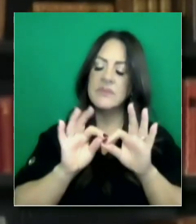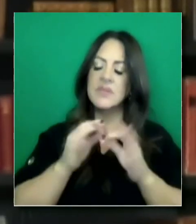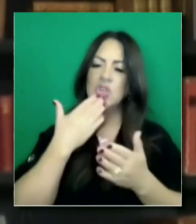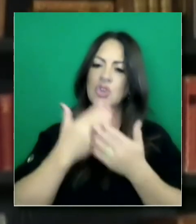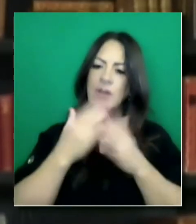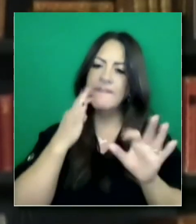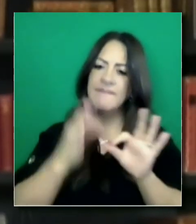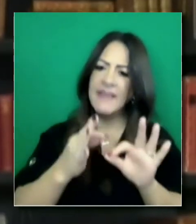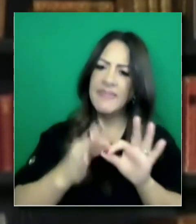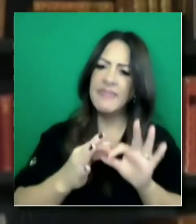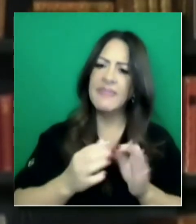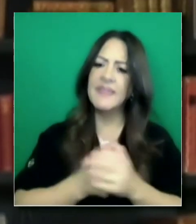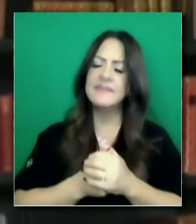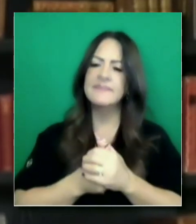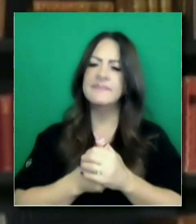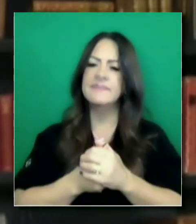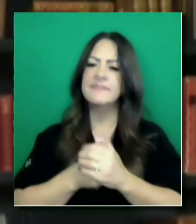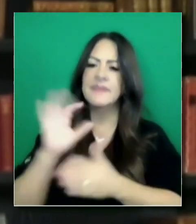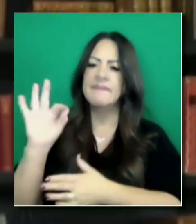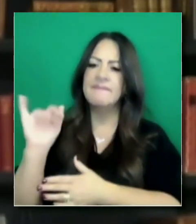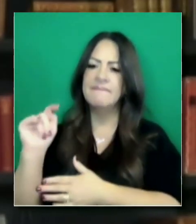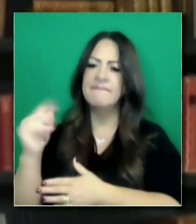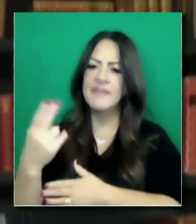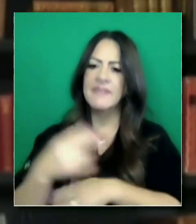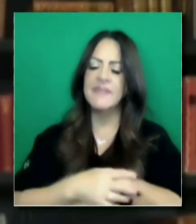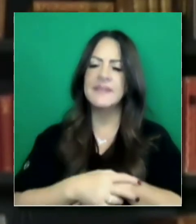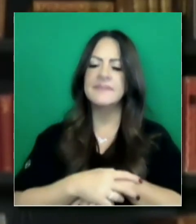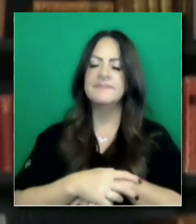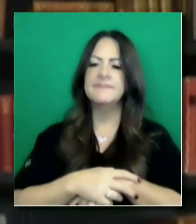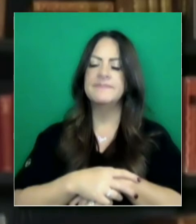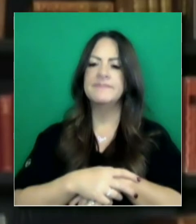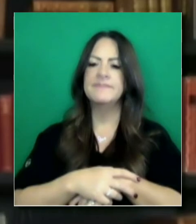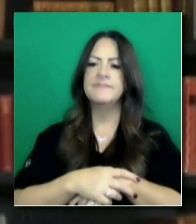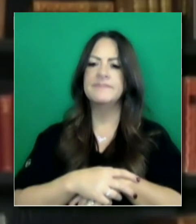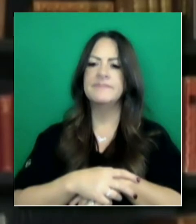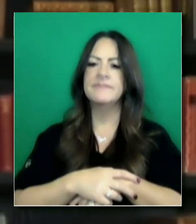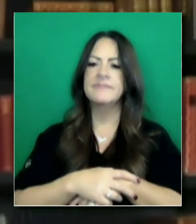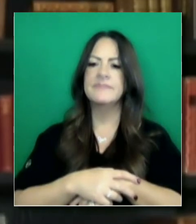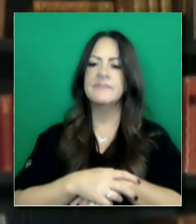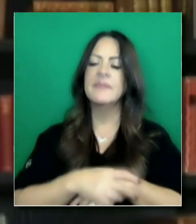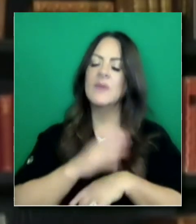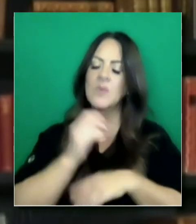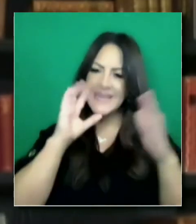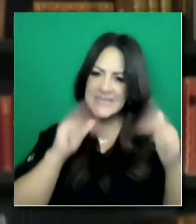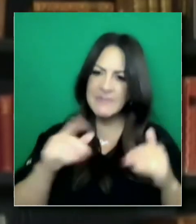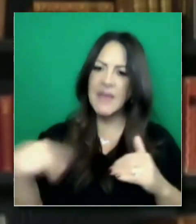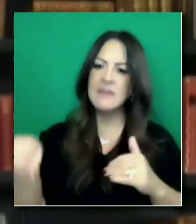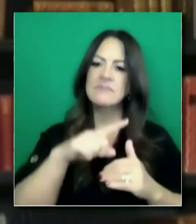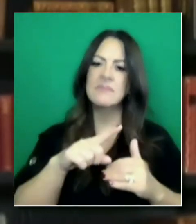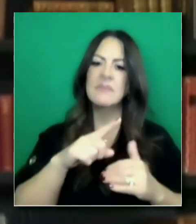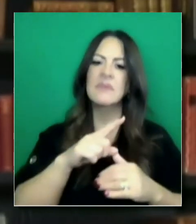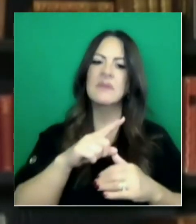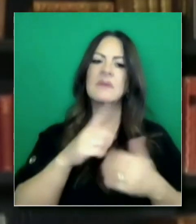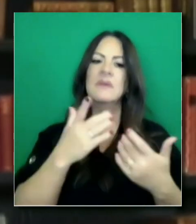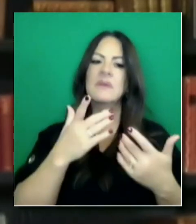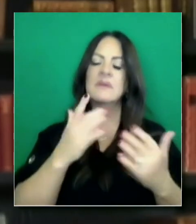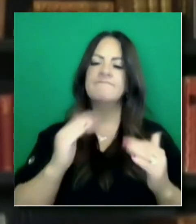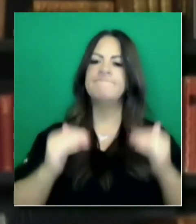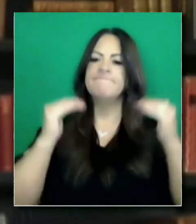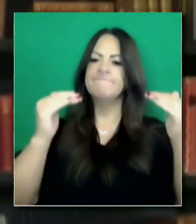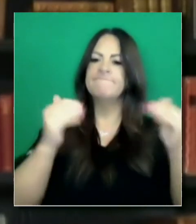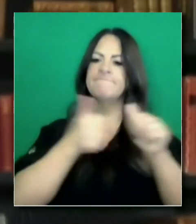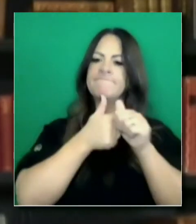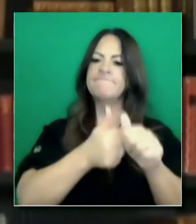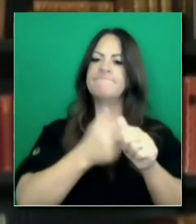faith, and again, just holding ourselves to a higher level of ethical conduct is